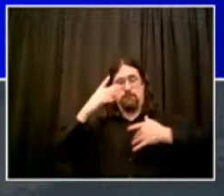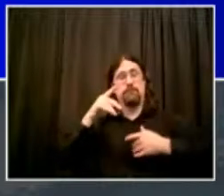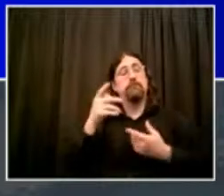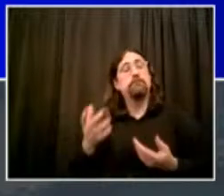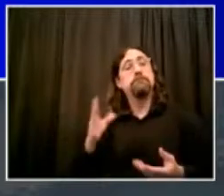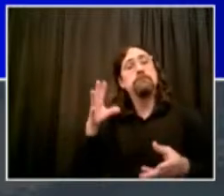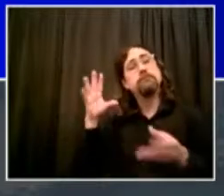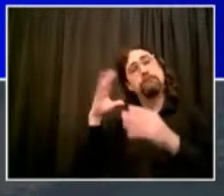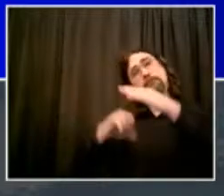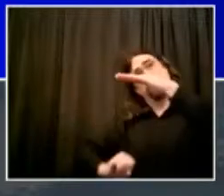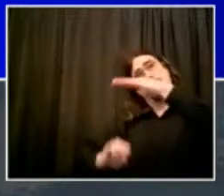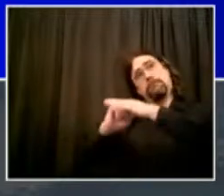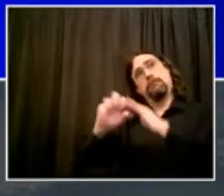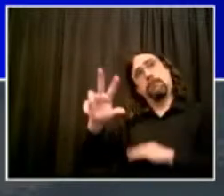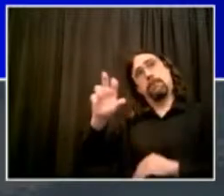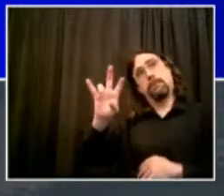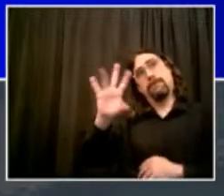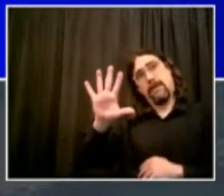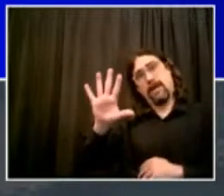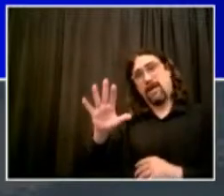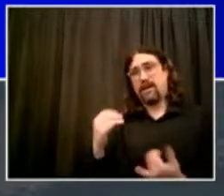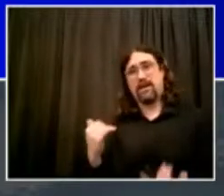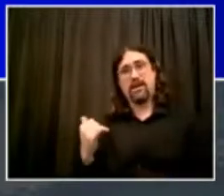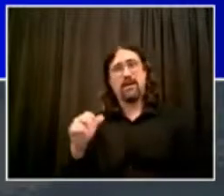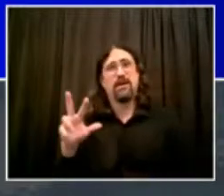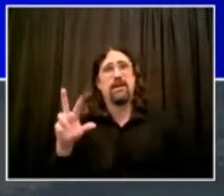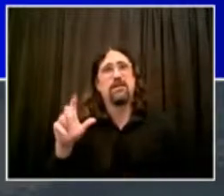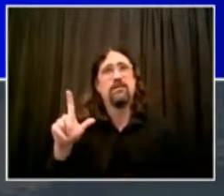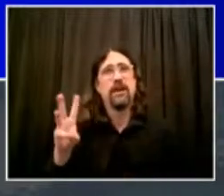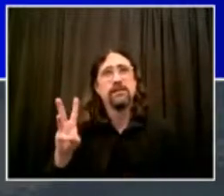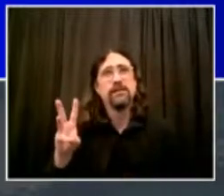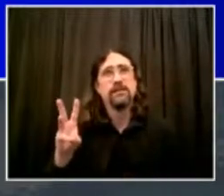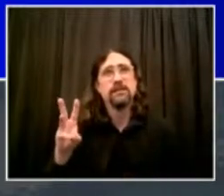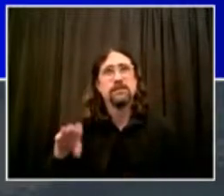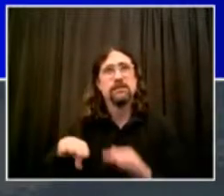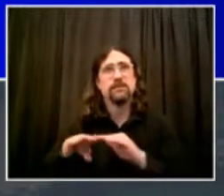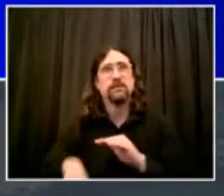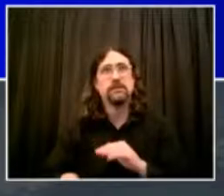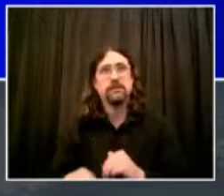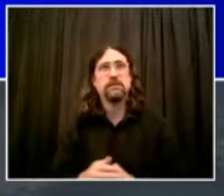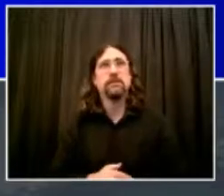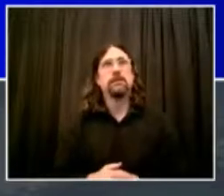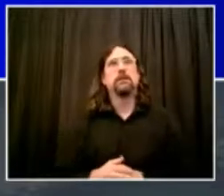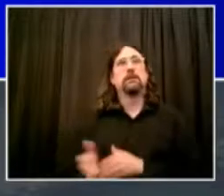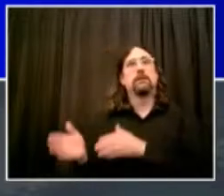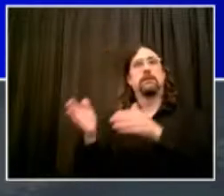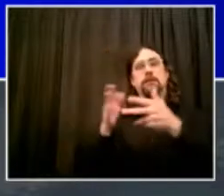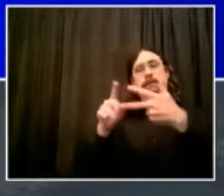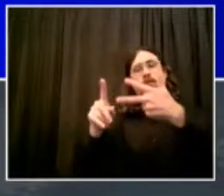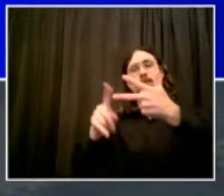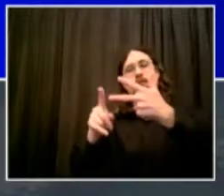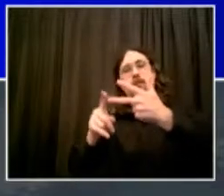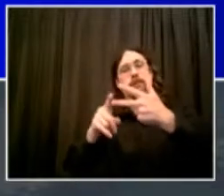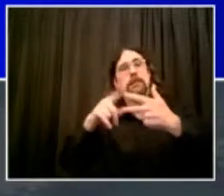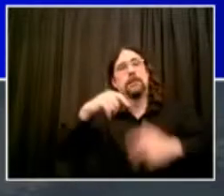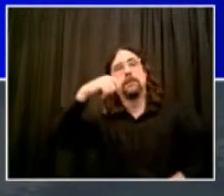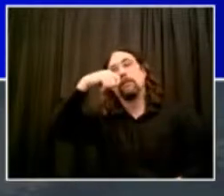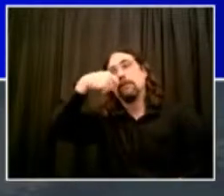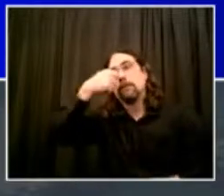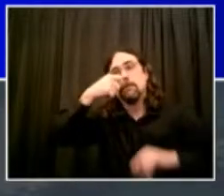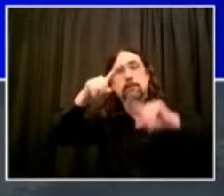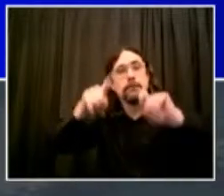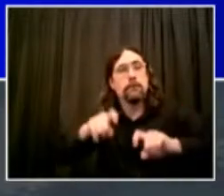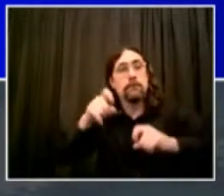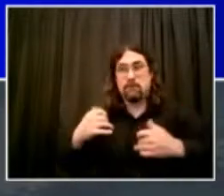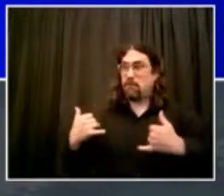who are tested positive for COVID-19. That threshold is 15%. This is the biggest measure in terms of showing us where